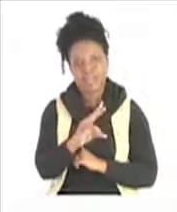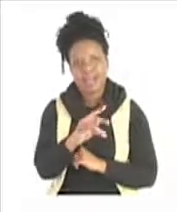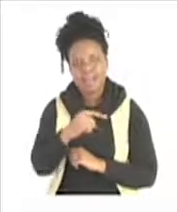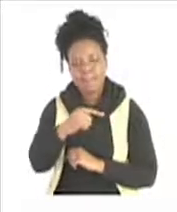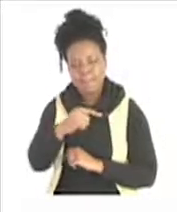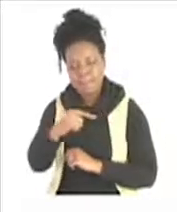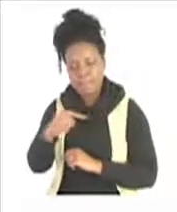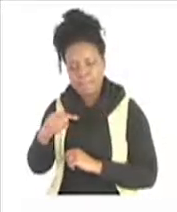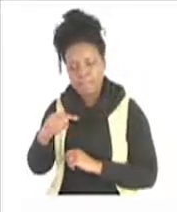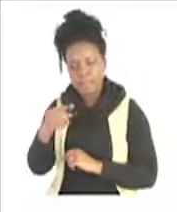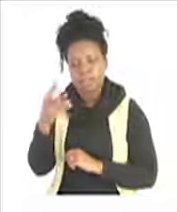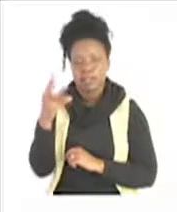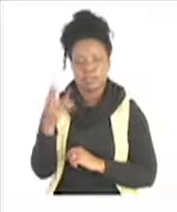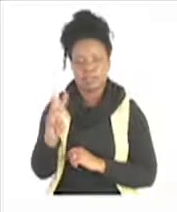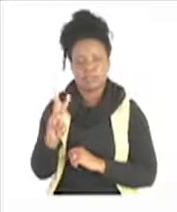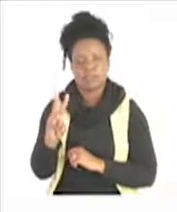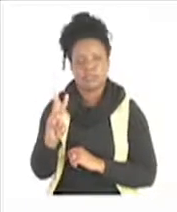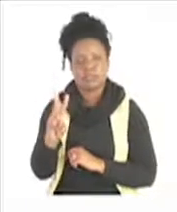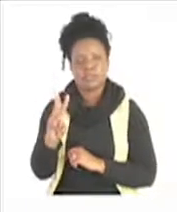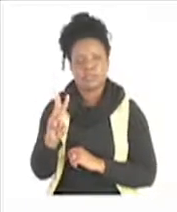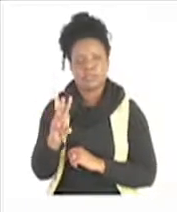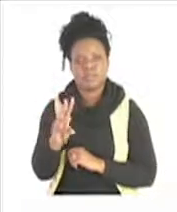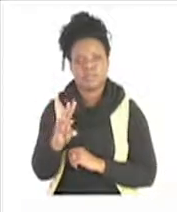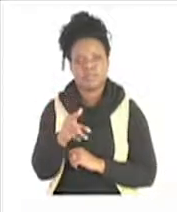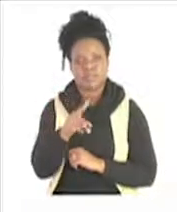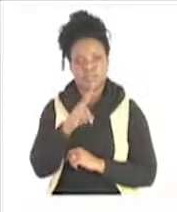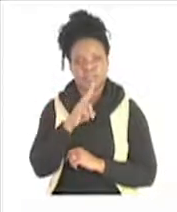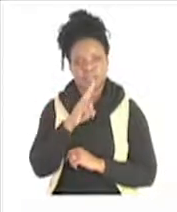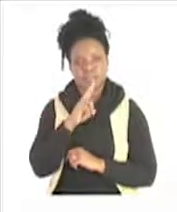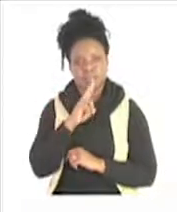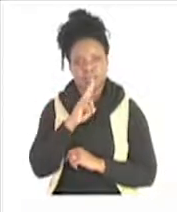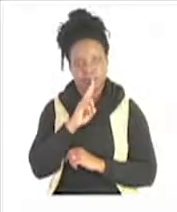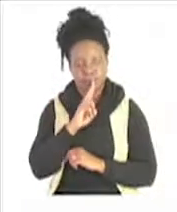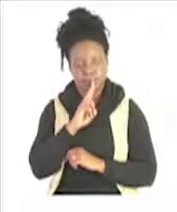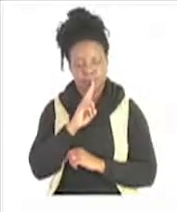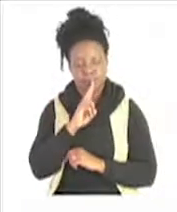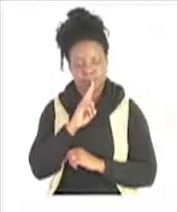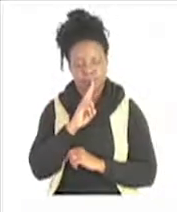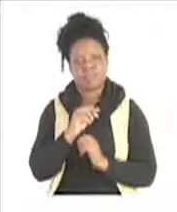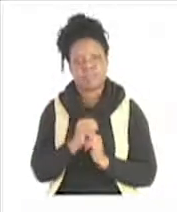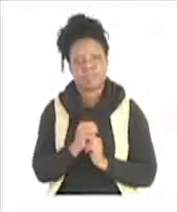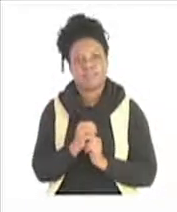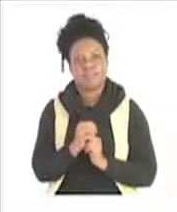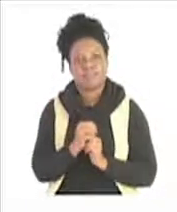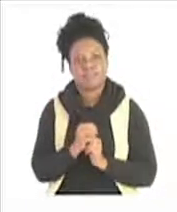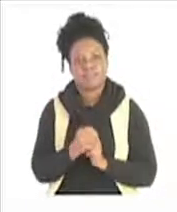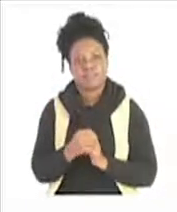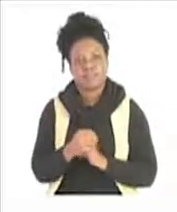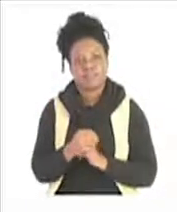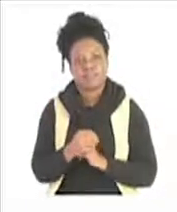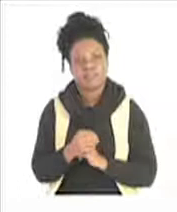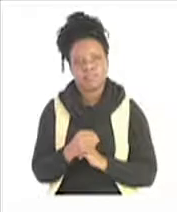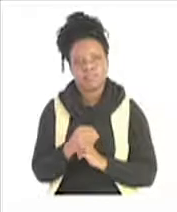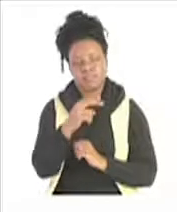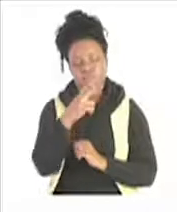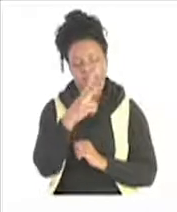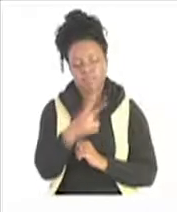257 minus 6. Now we do the minus part. And we say